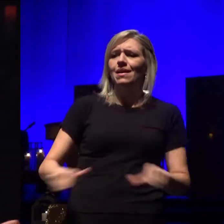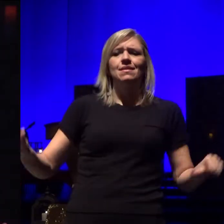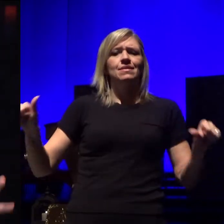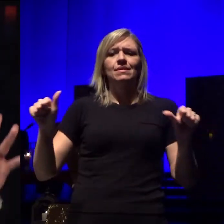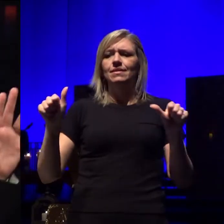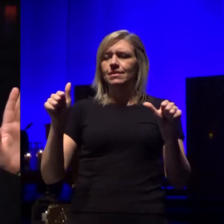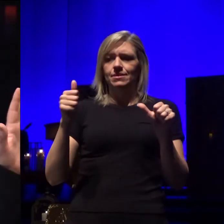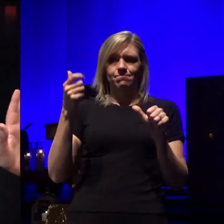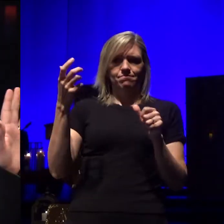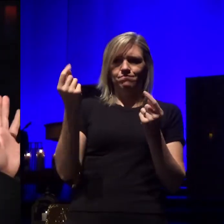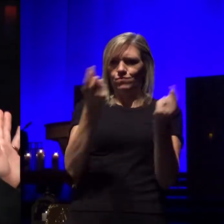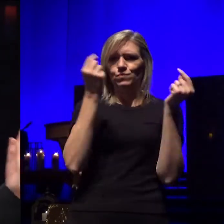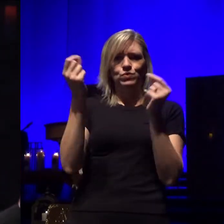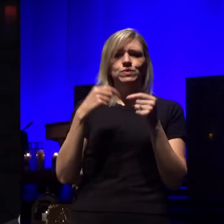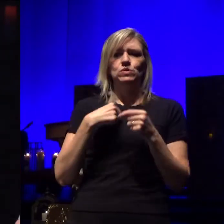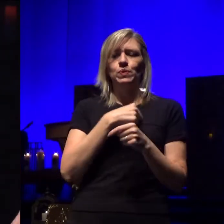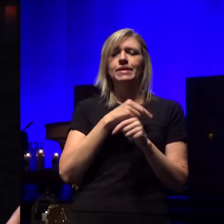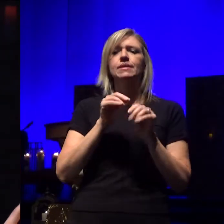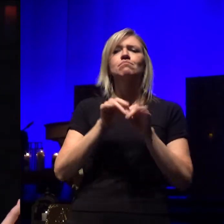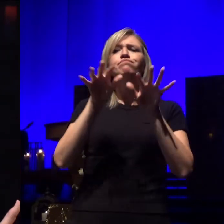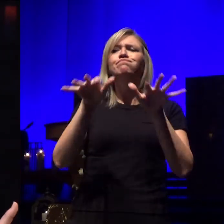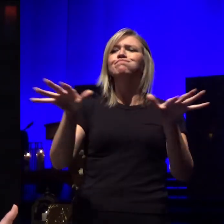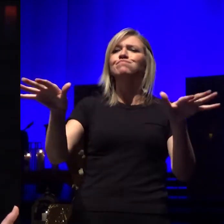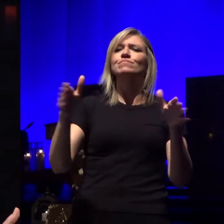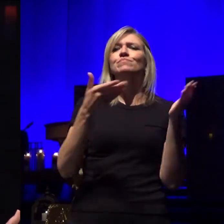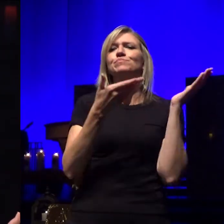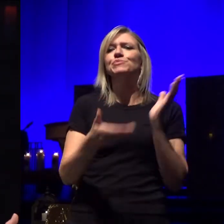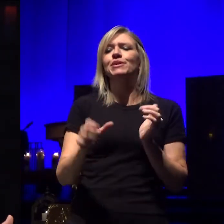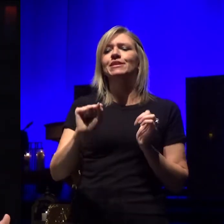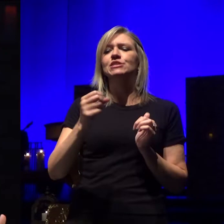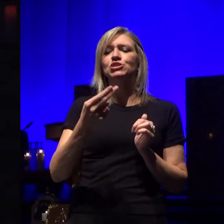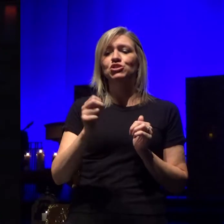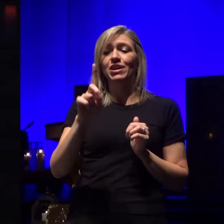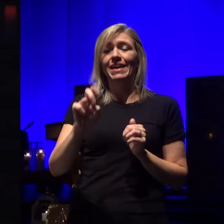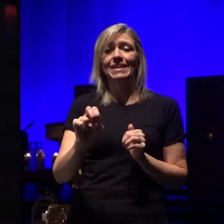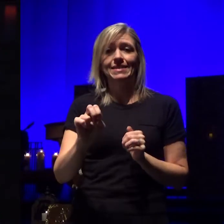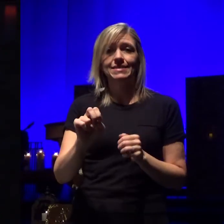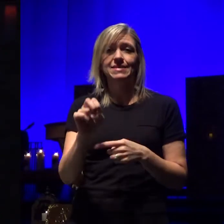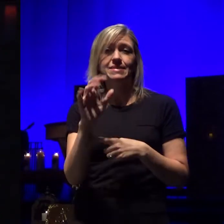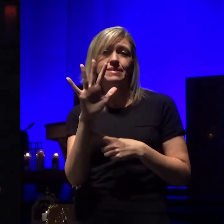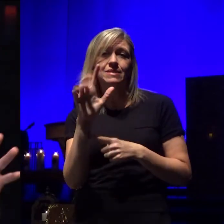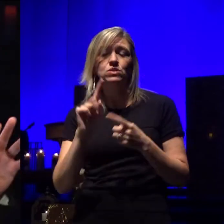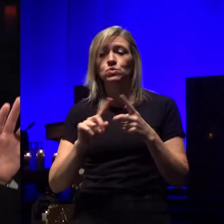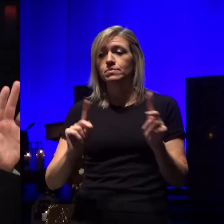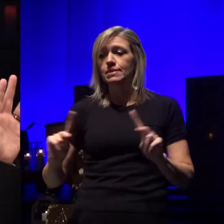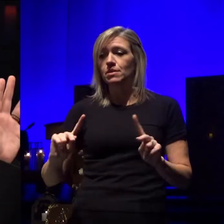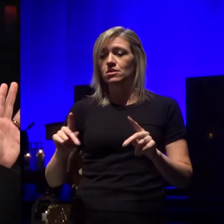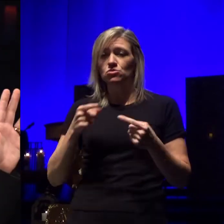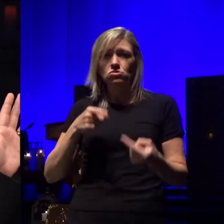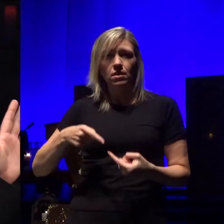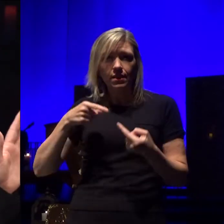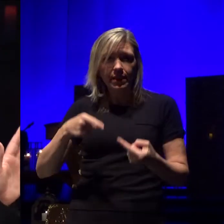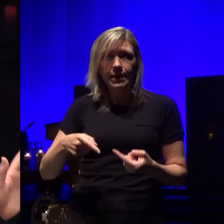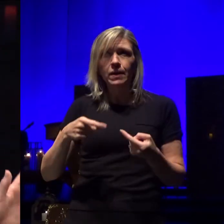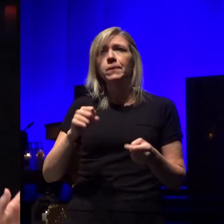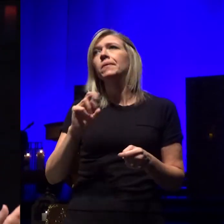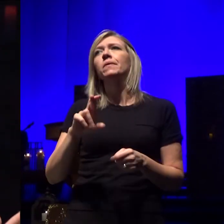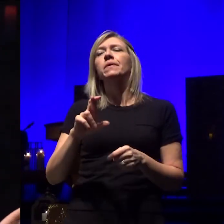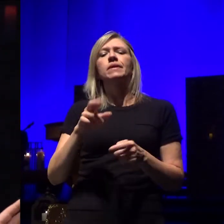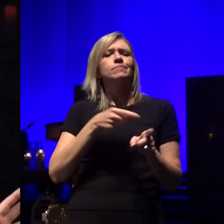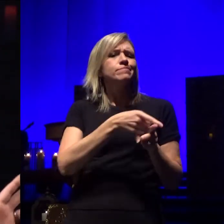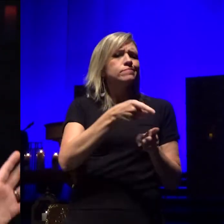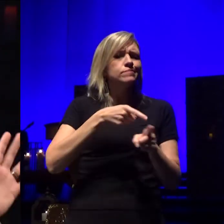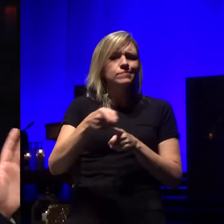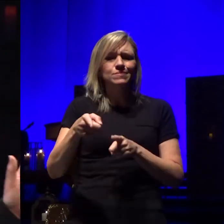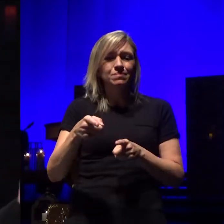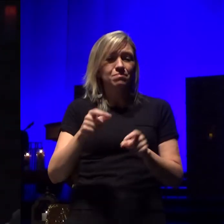as we branch out and bring shade to those we love who are struggling, as we branch out into areas of new possibility